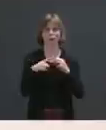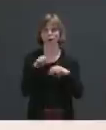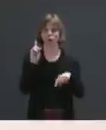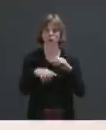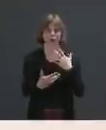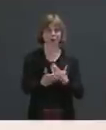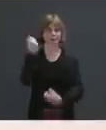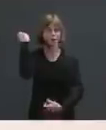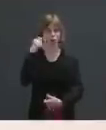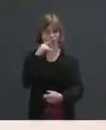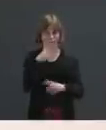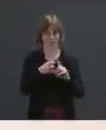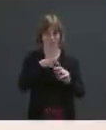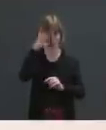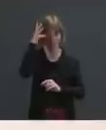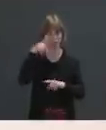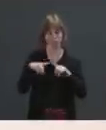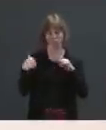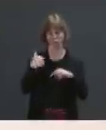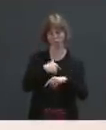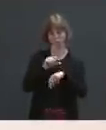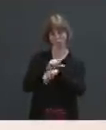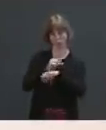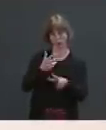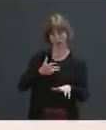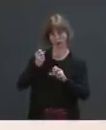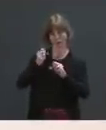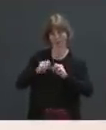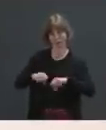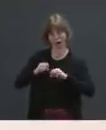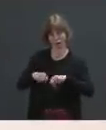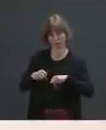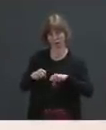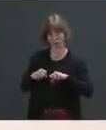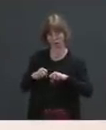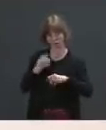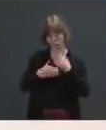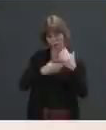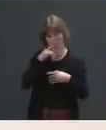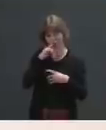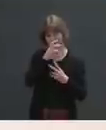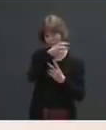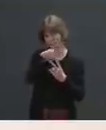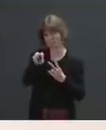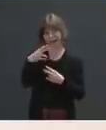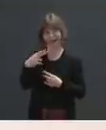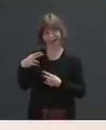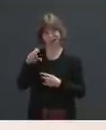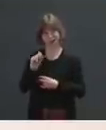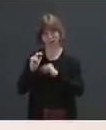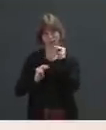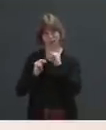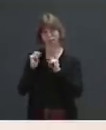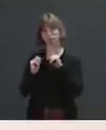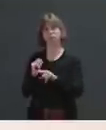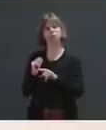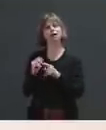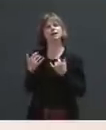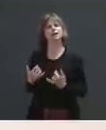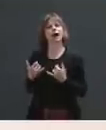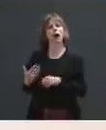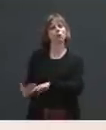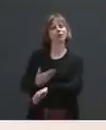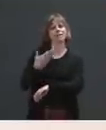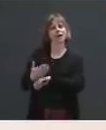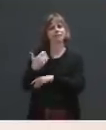are doing is working as quickly as possible to process these kids into these HHS facilities, which have been revamped, which have medical